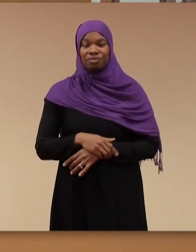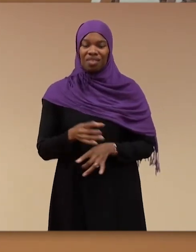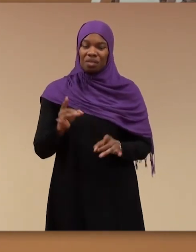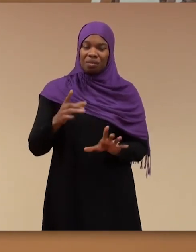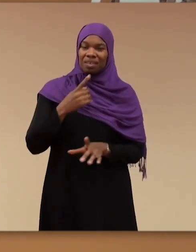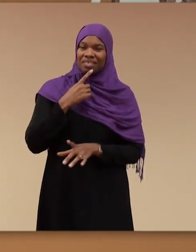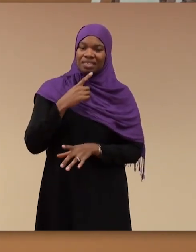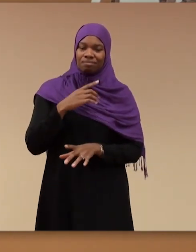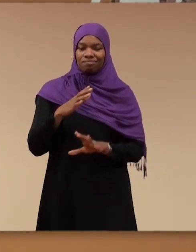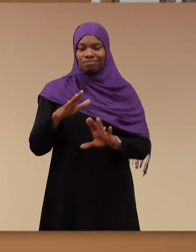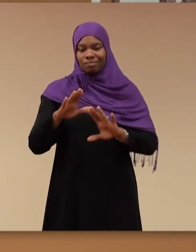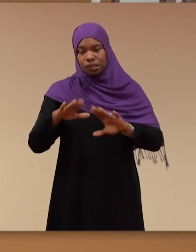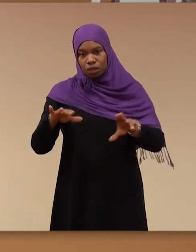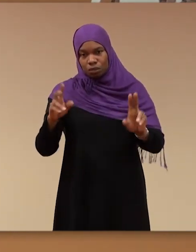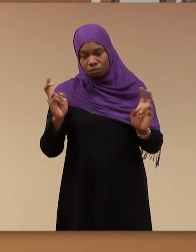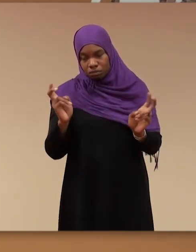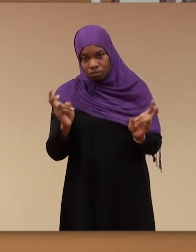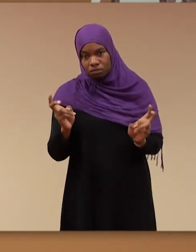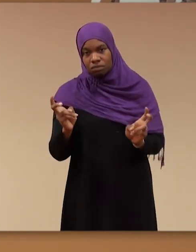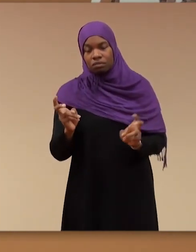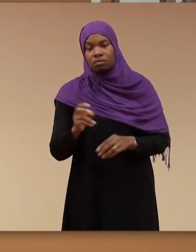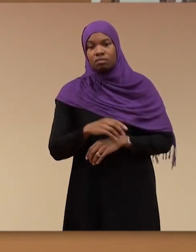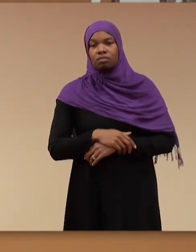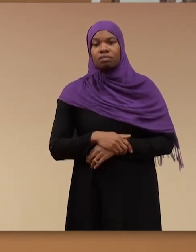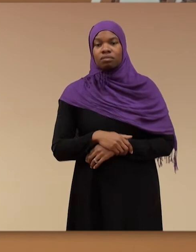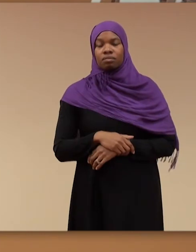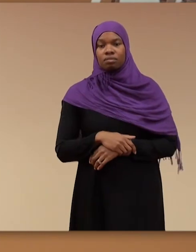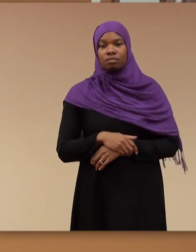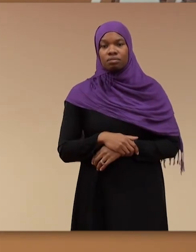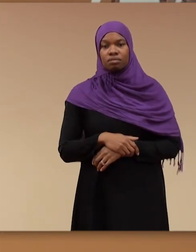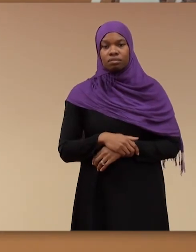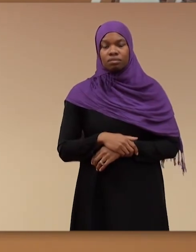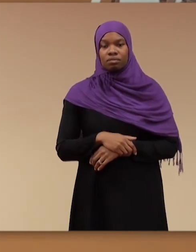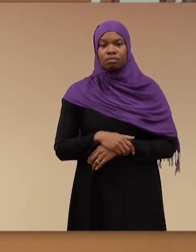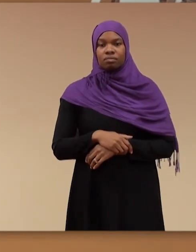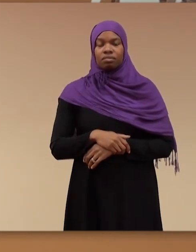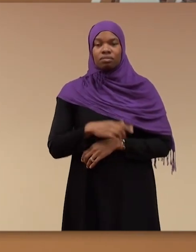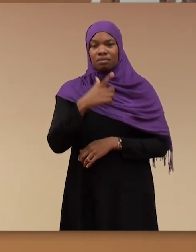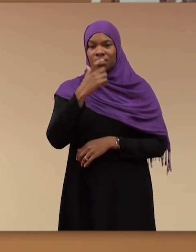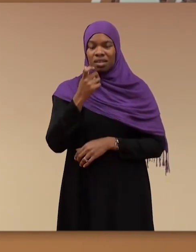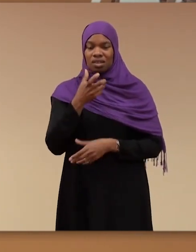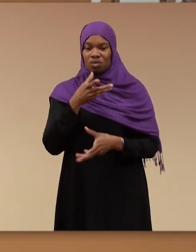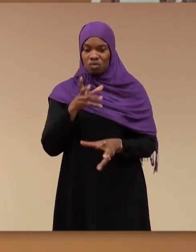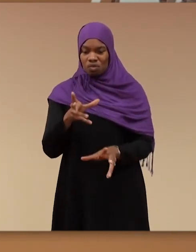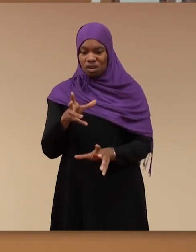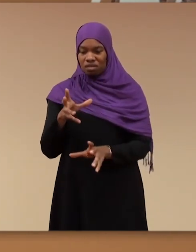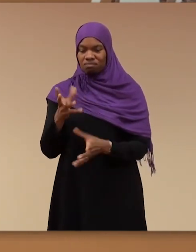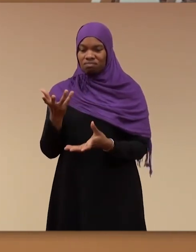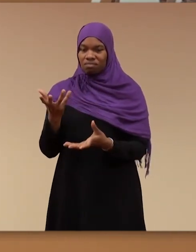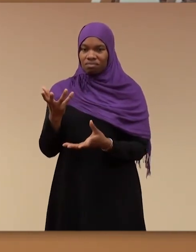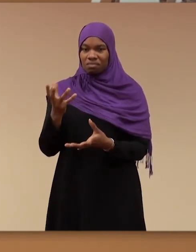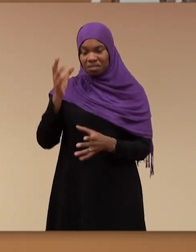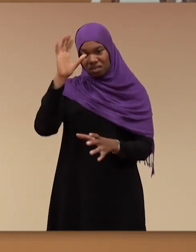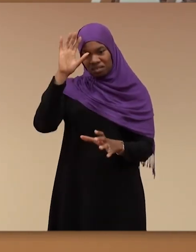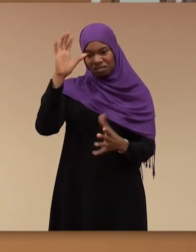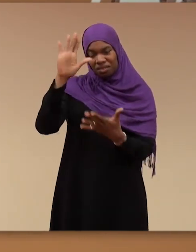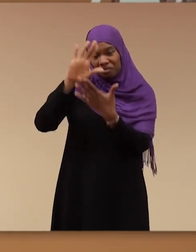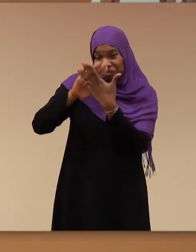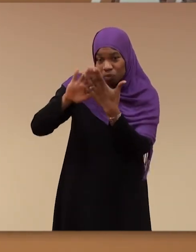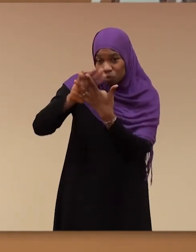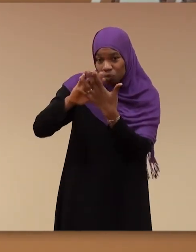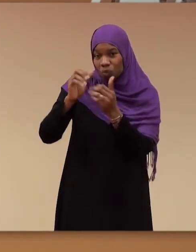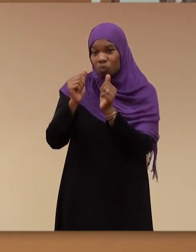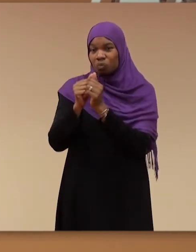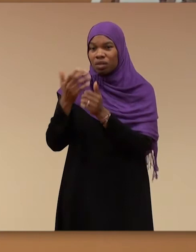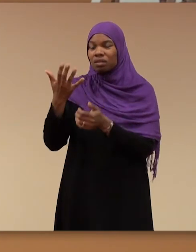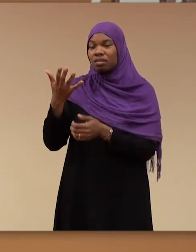deen, not to mix it with the sonship and so on, because we know Allah subhanahu wa ta'ala uses these words